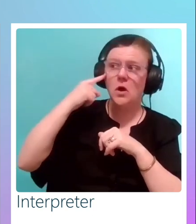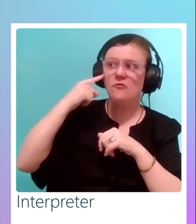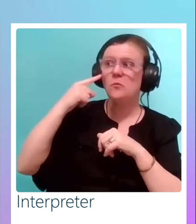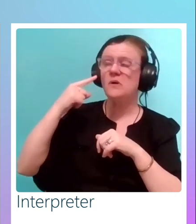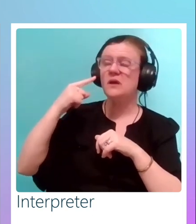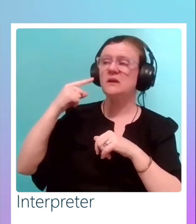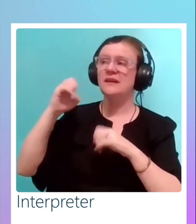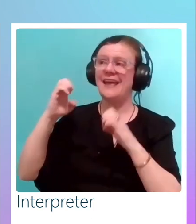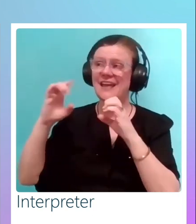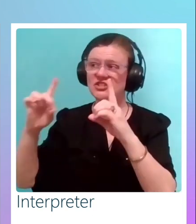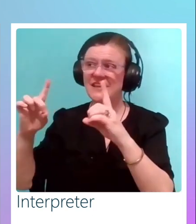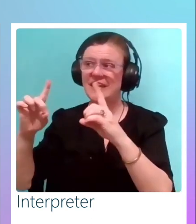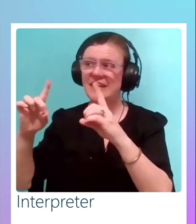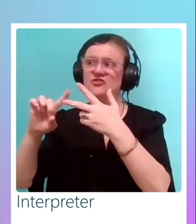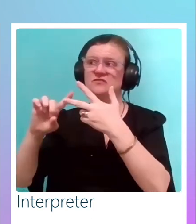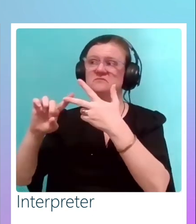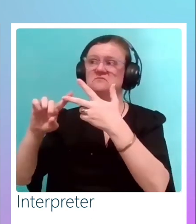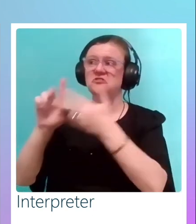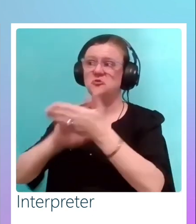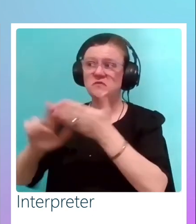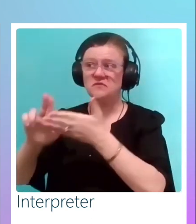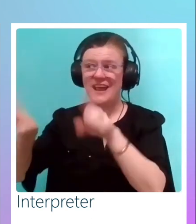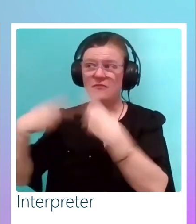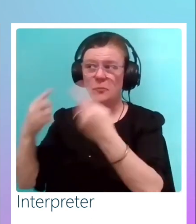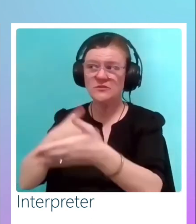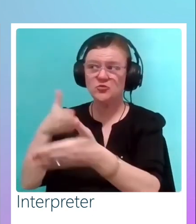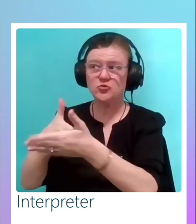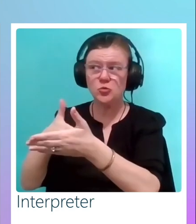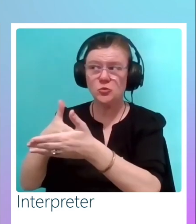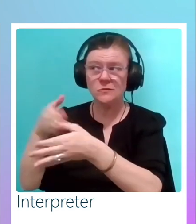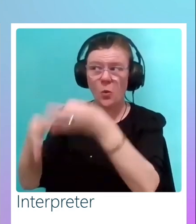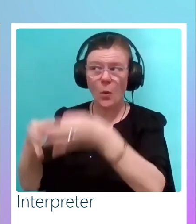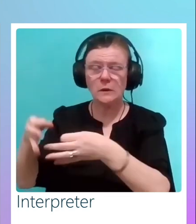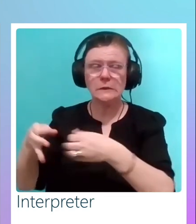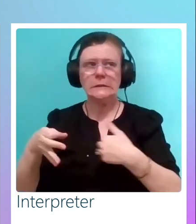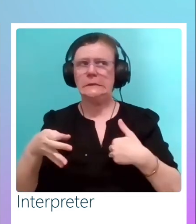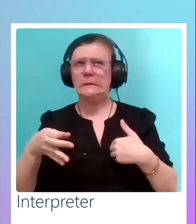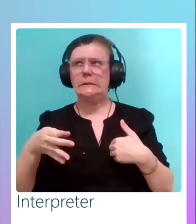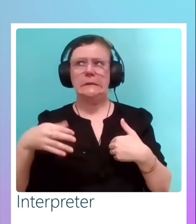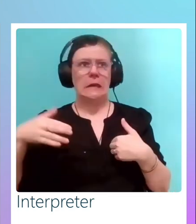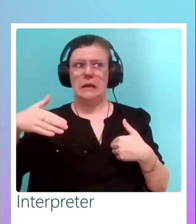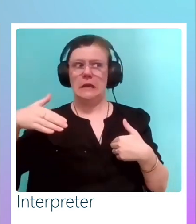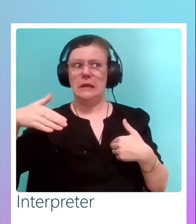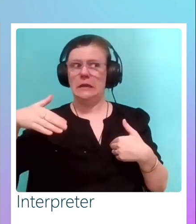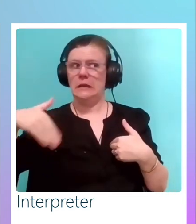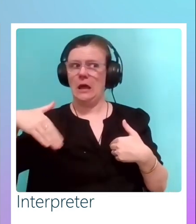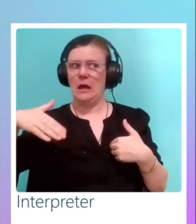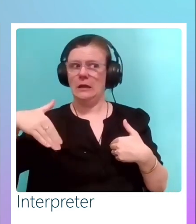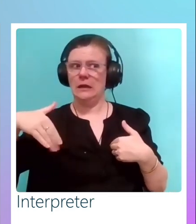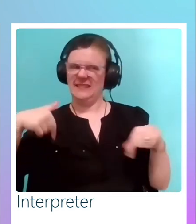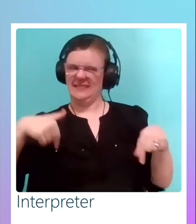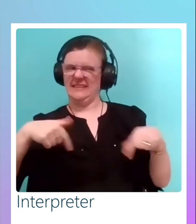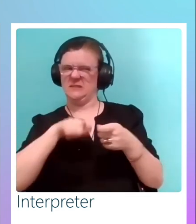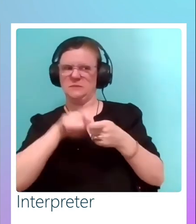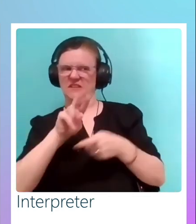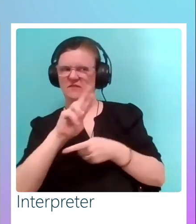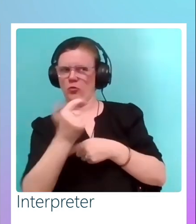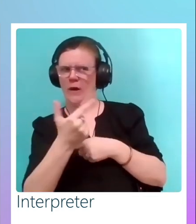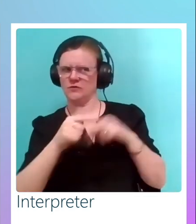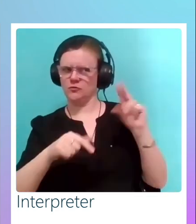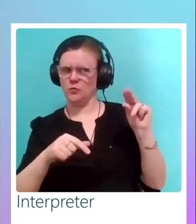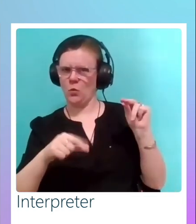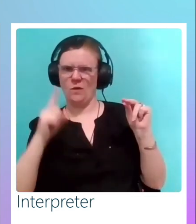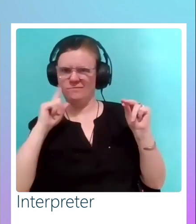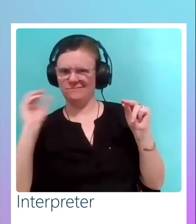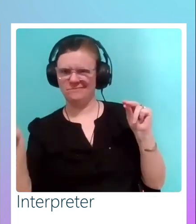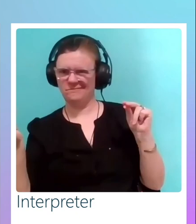for non-compliance? I'm not aware of any yet around these regulations.